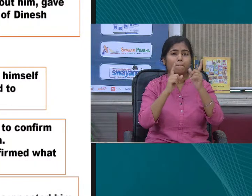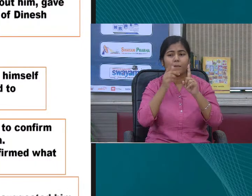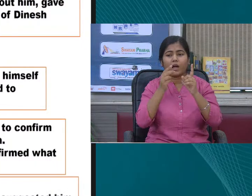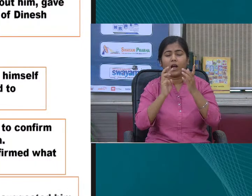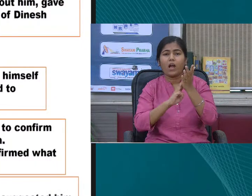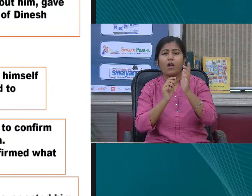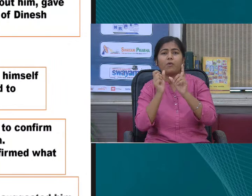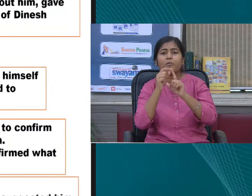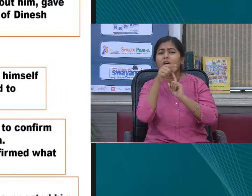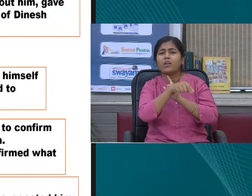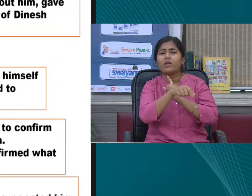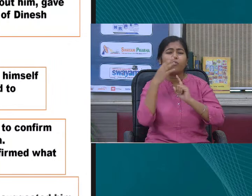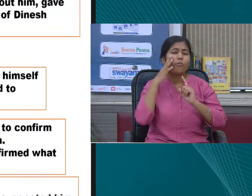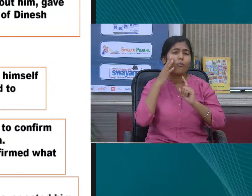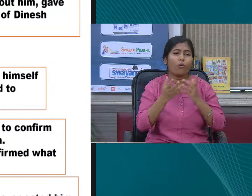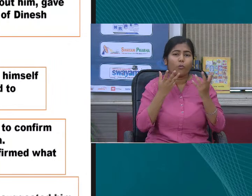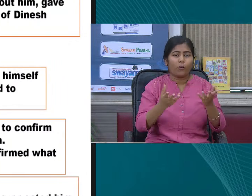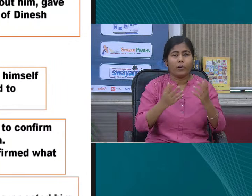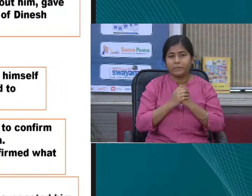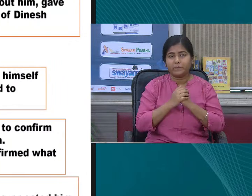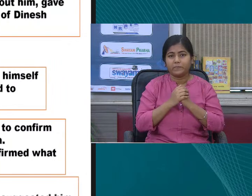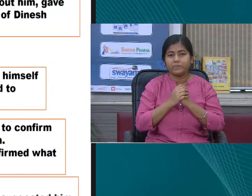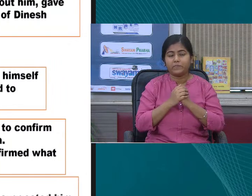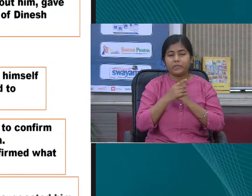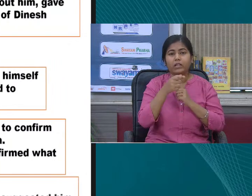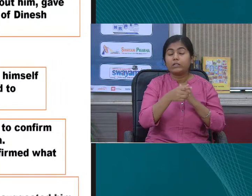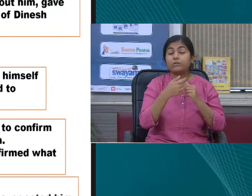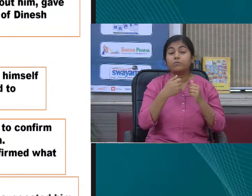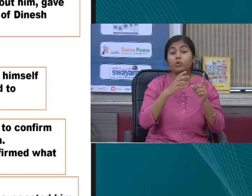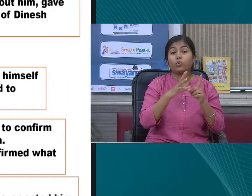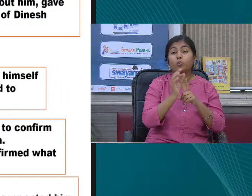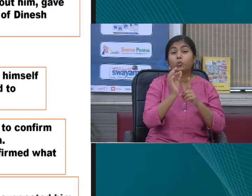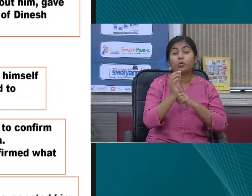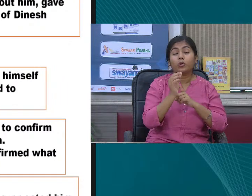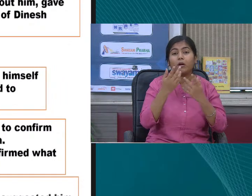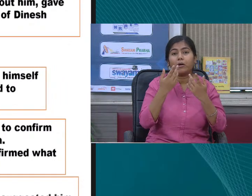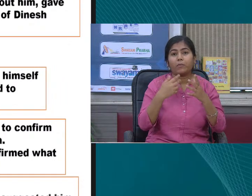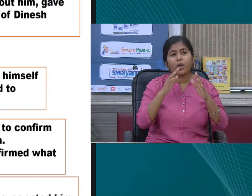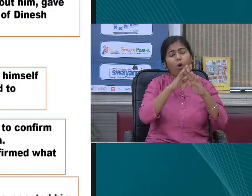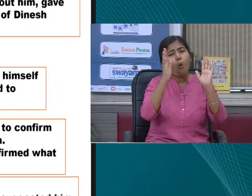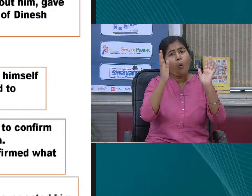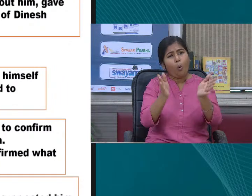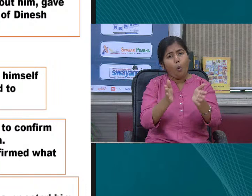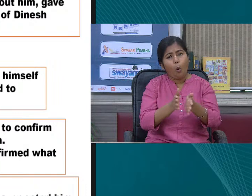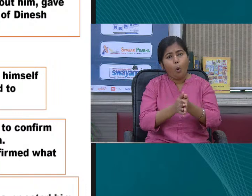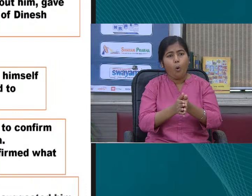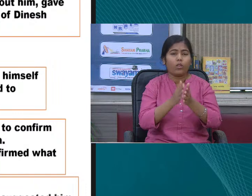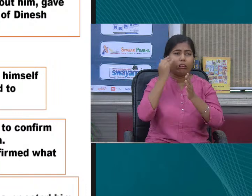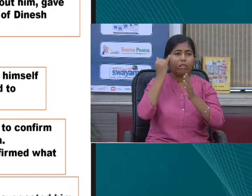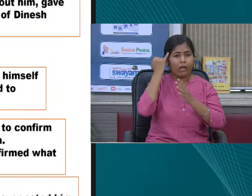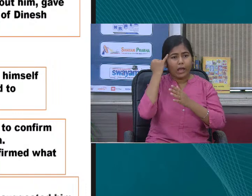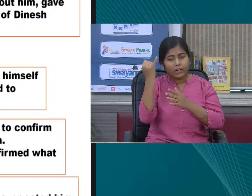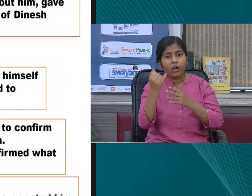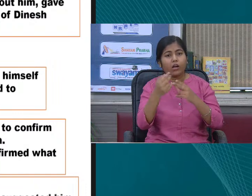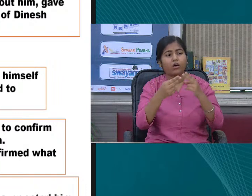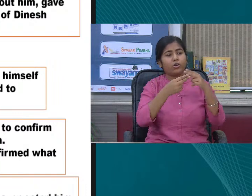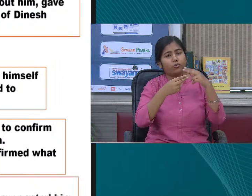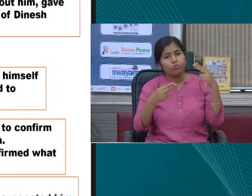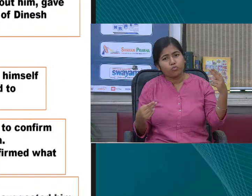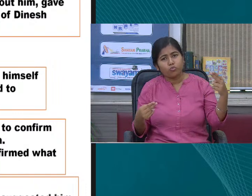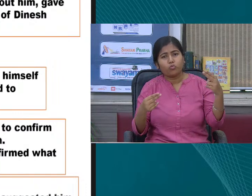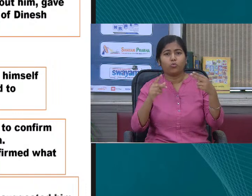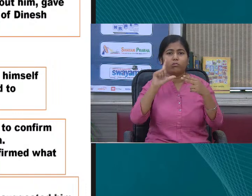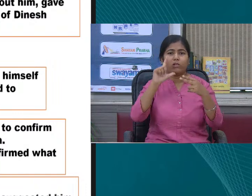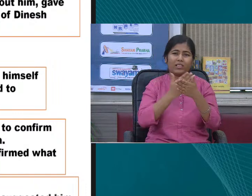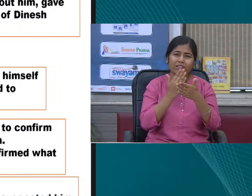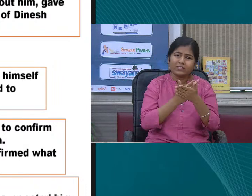prose lesson? What I have done is that I have divided the whole idea of this prose lesson